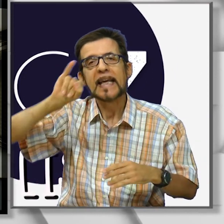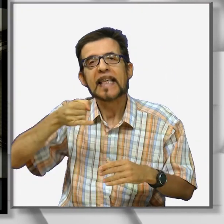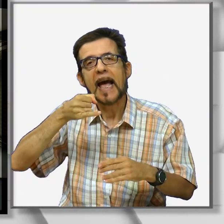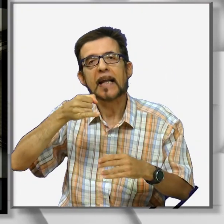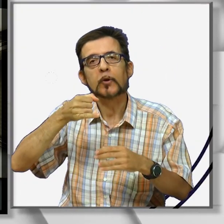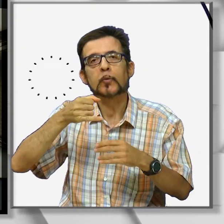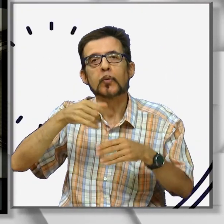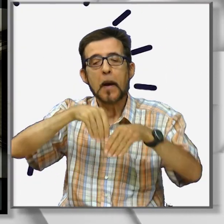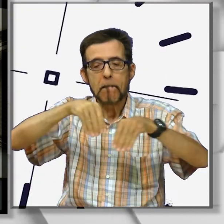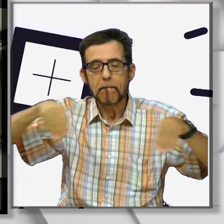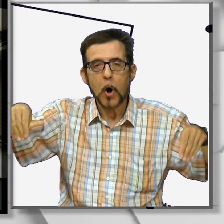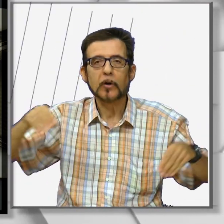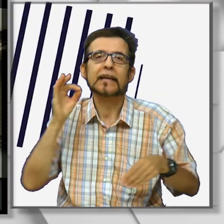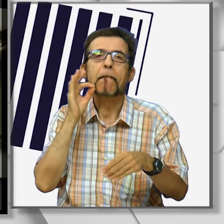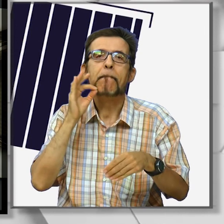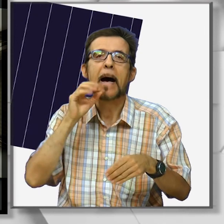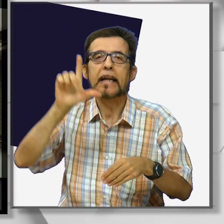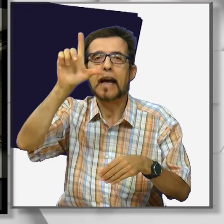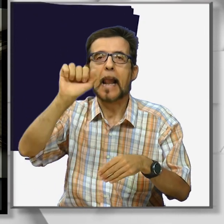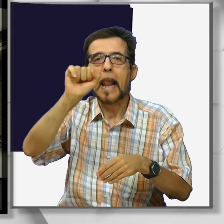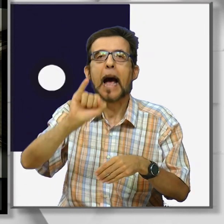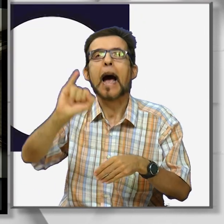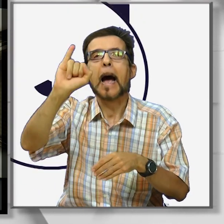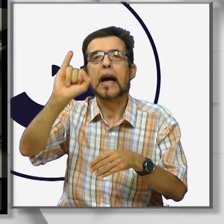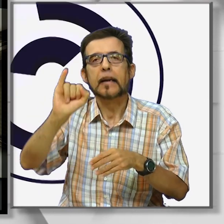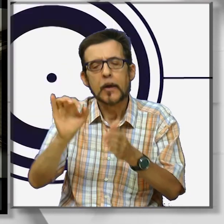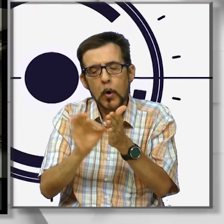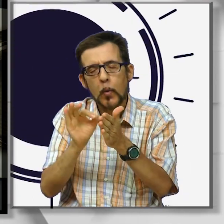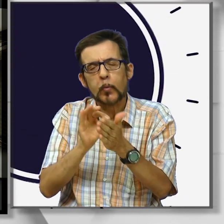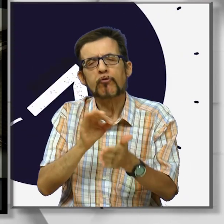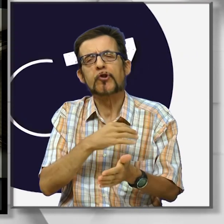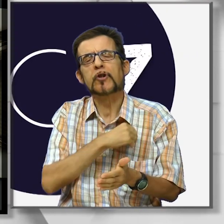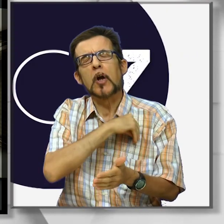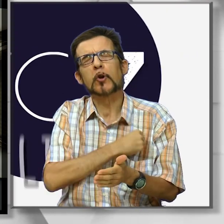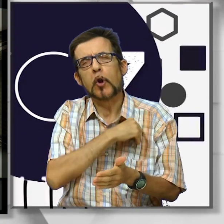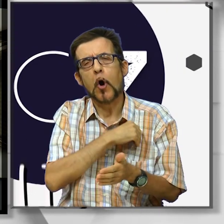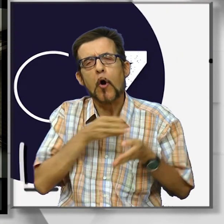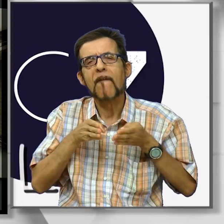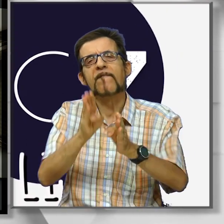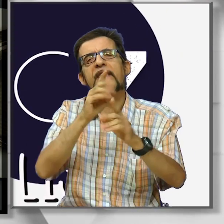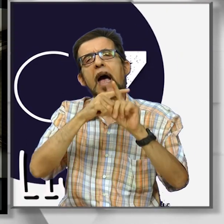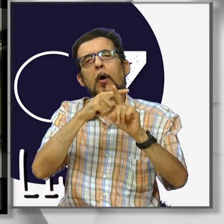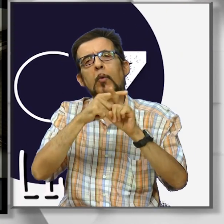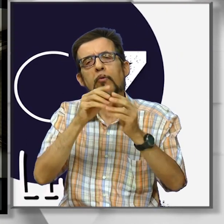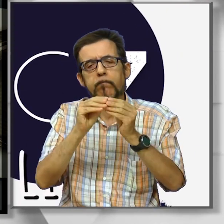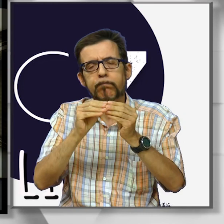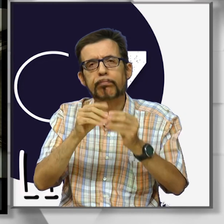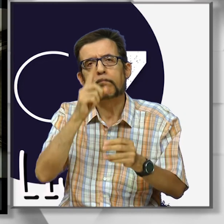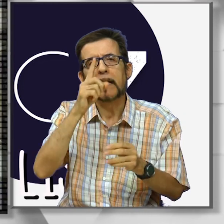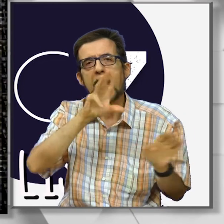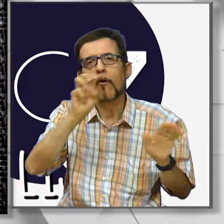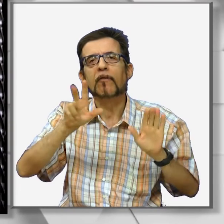mostra of Maria Lai, the cure of the dolor and the hope of the Via Crucis, realising in 1981.